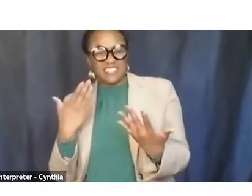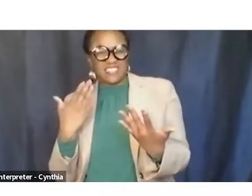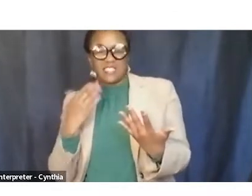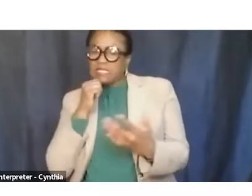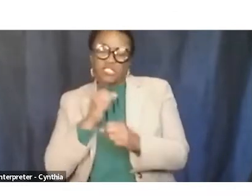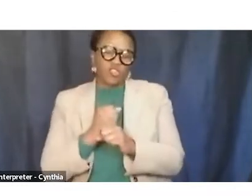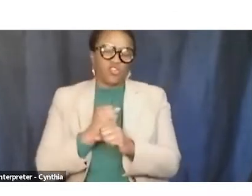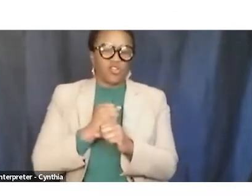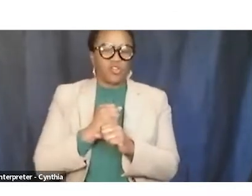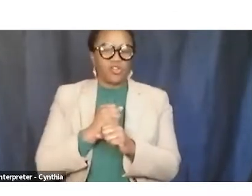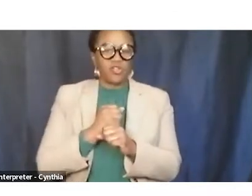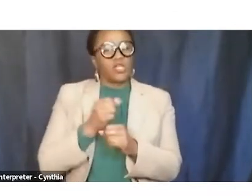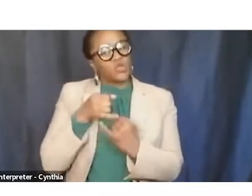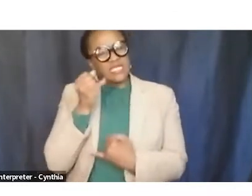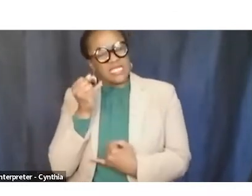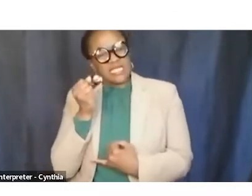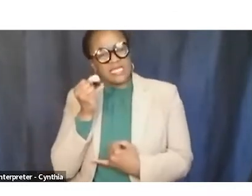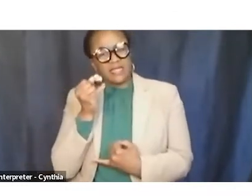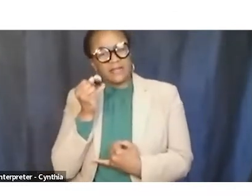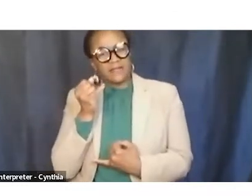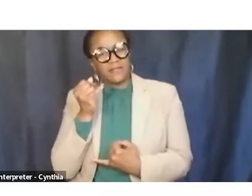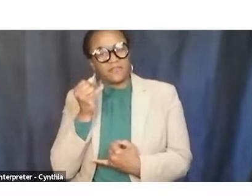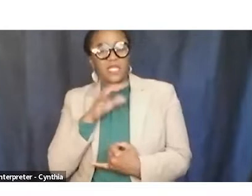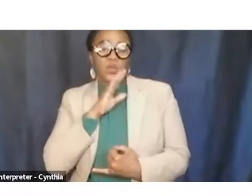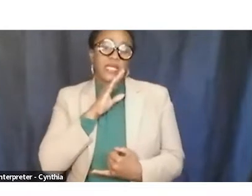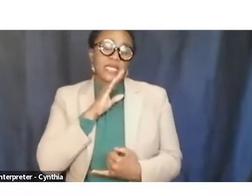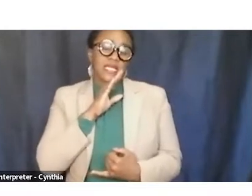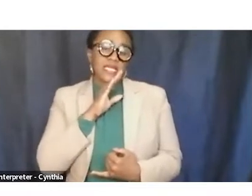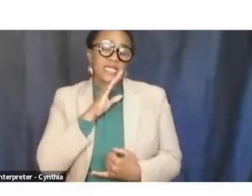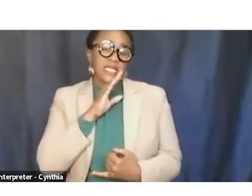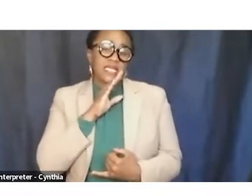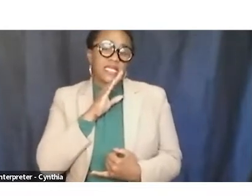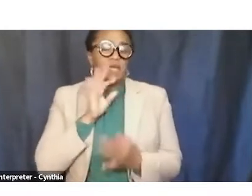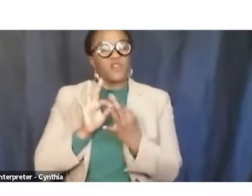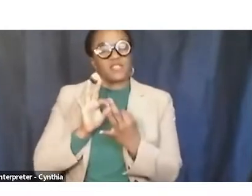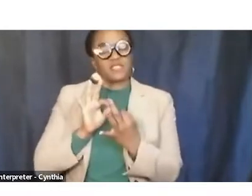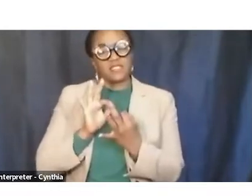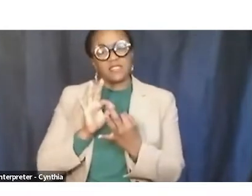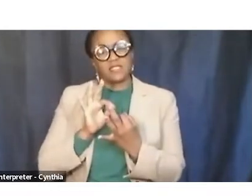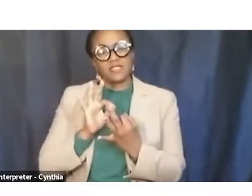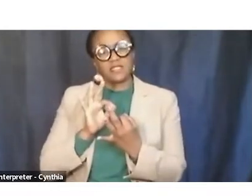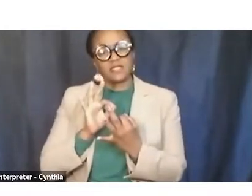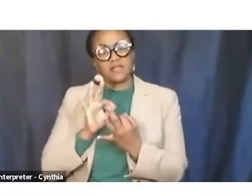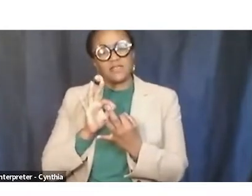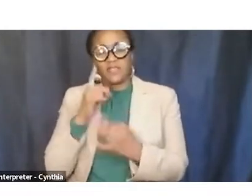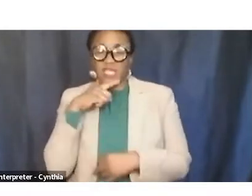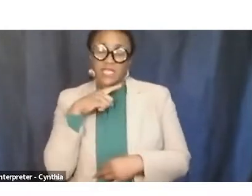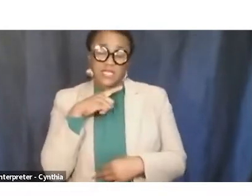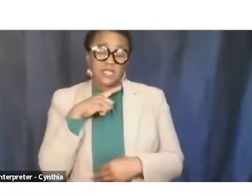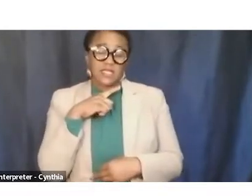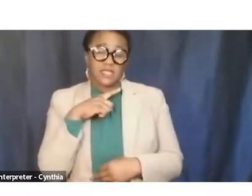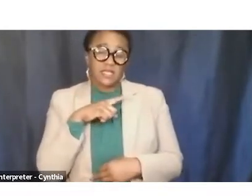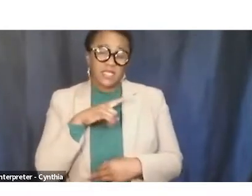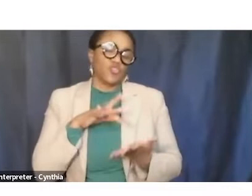insecure, so skinny, so annoying, so perfect, so fake, so